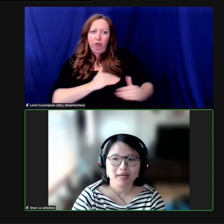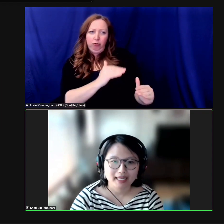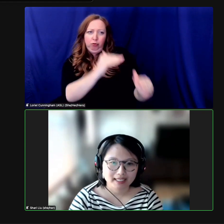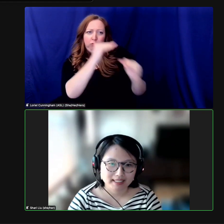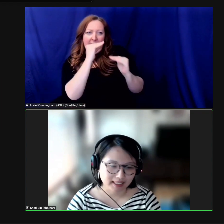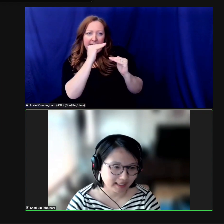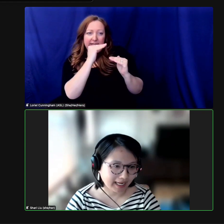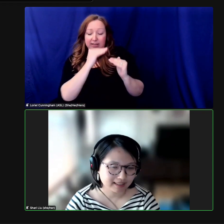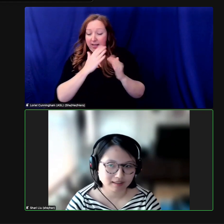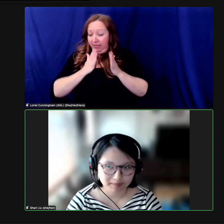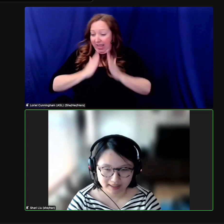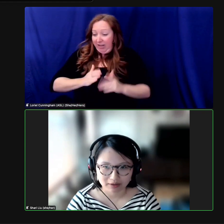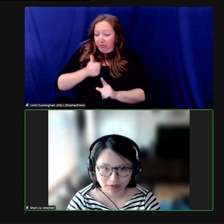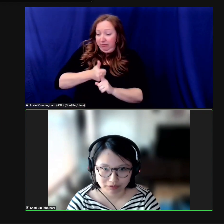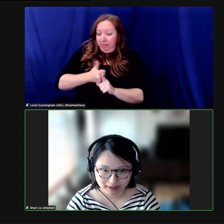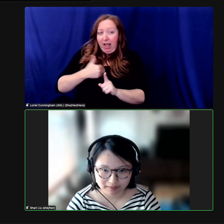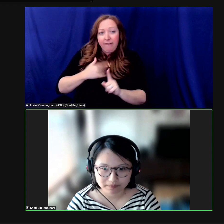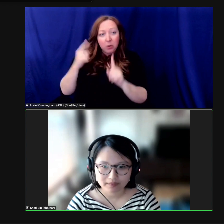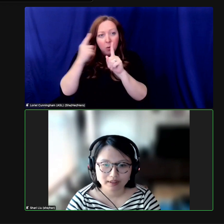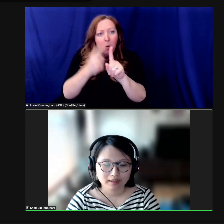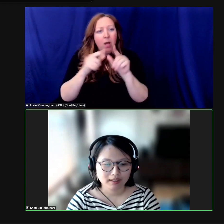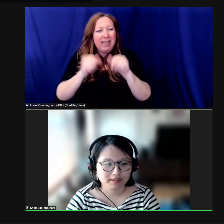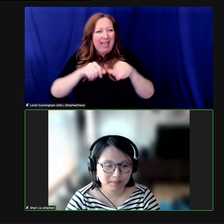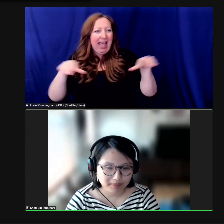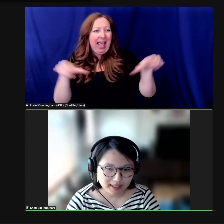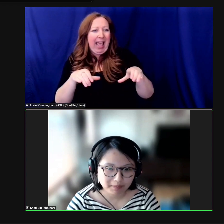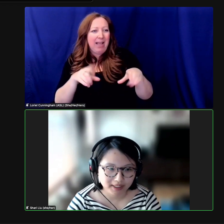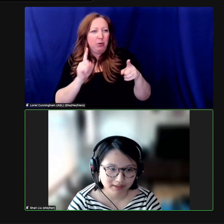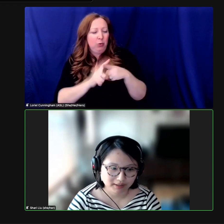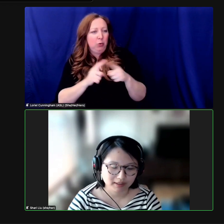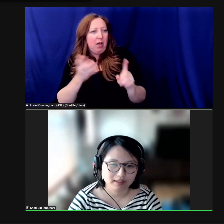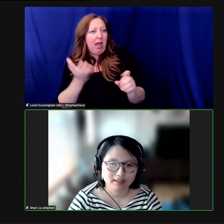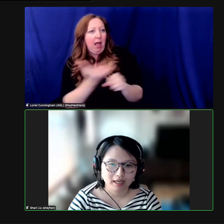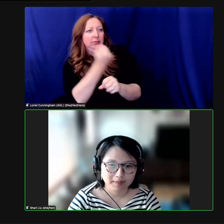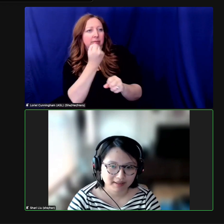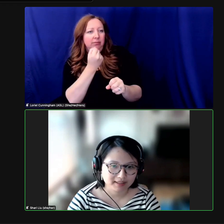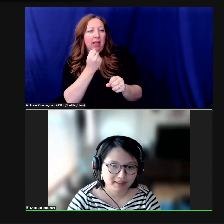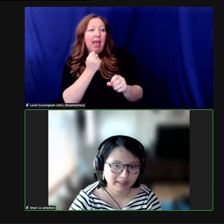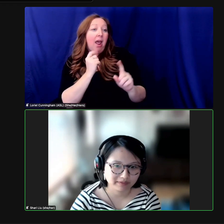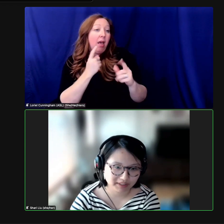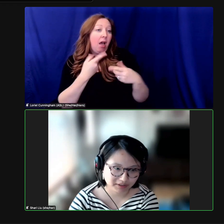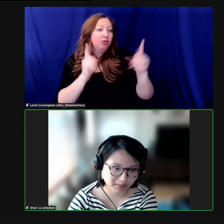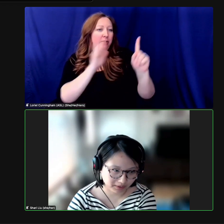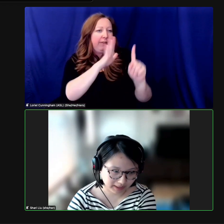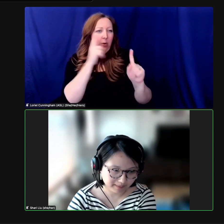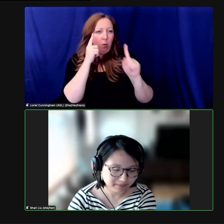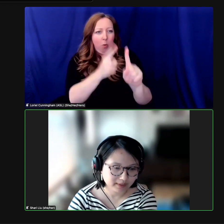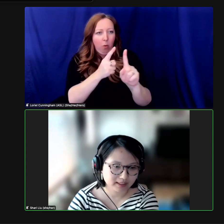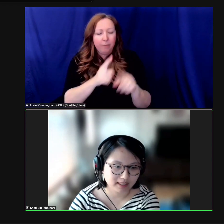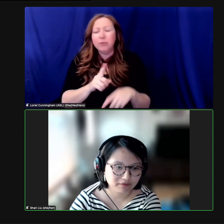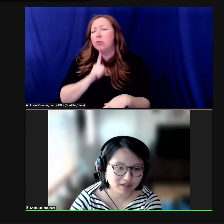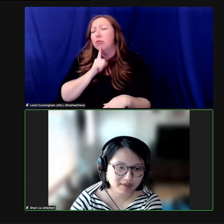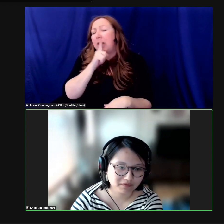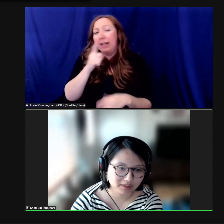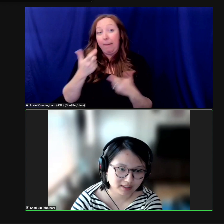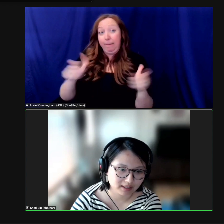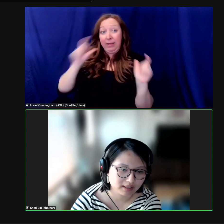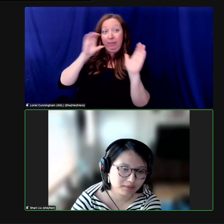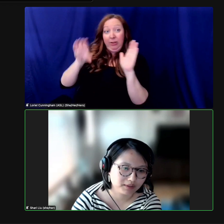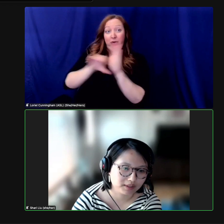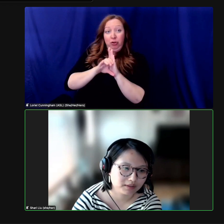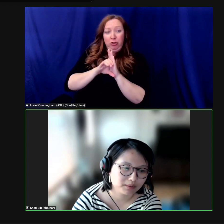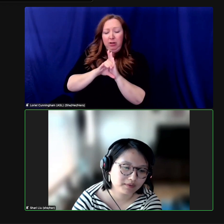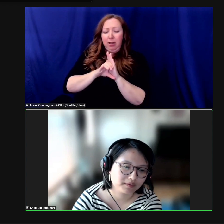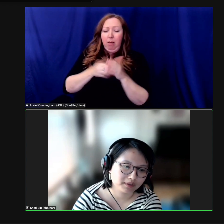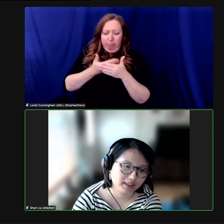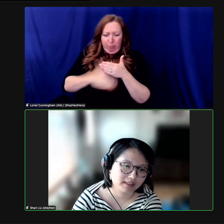a goal in mind and can act to make that goal real. So the big picture hypothesis of my research program is that from infancy,